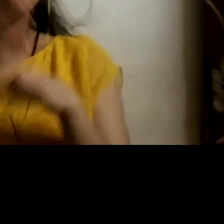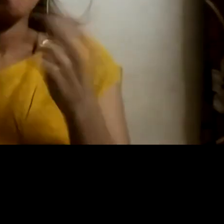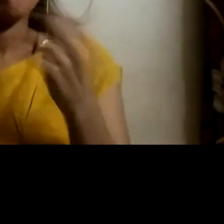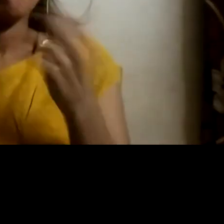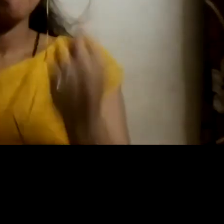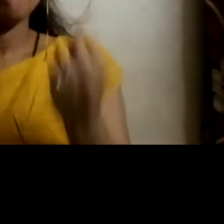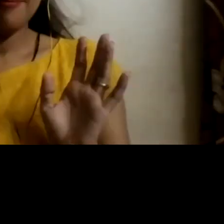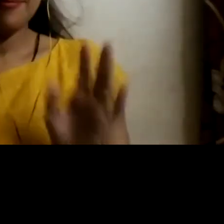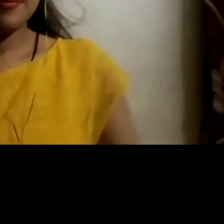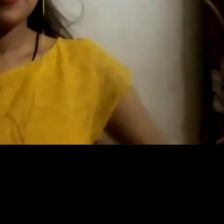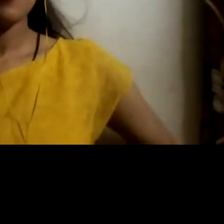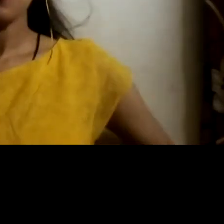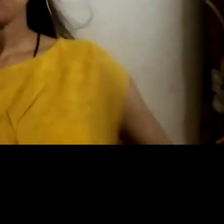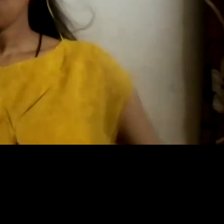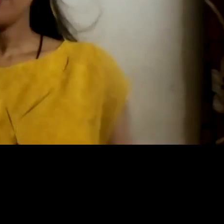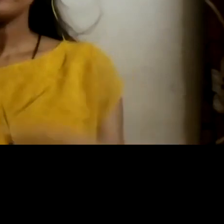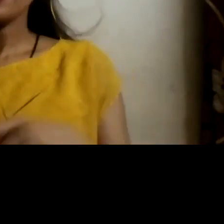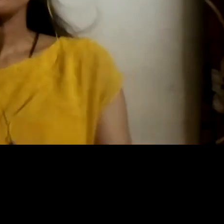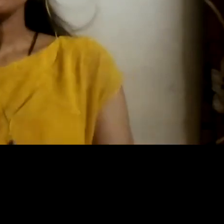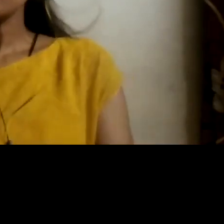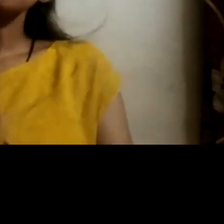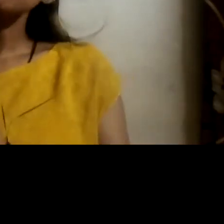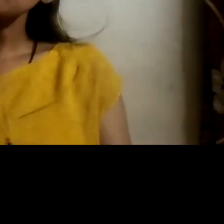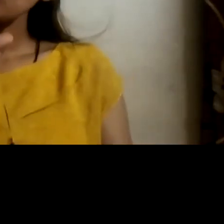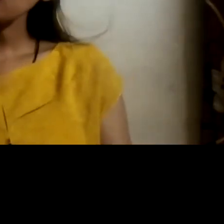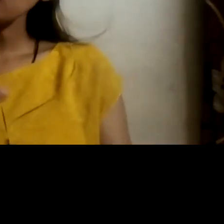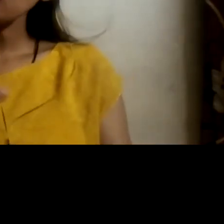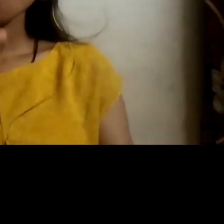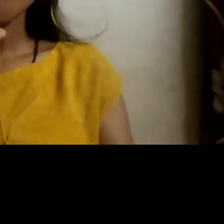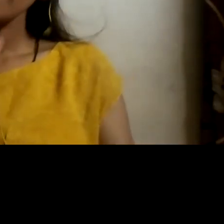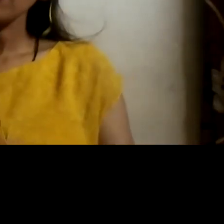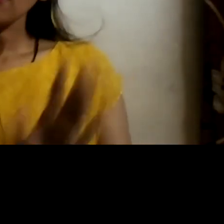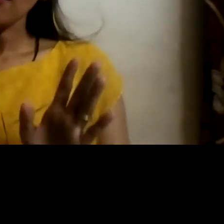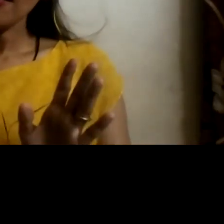evening, you can have your coffee and listen to me